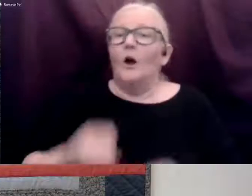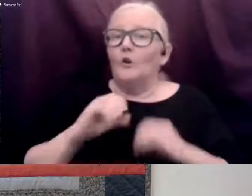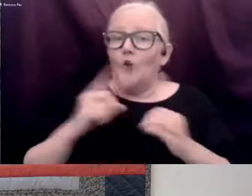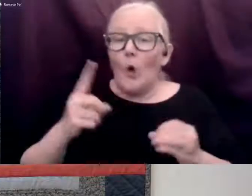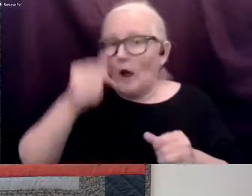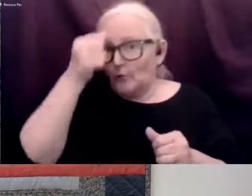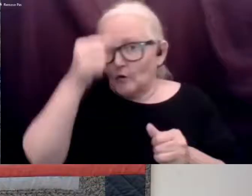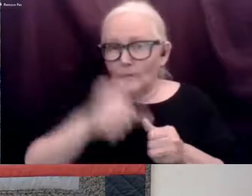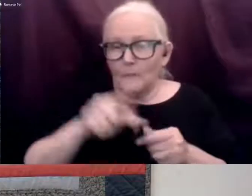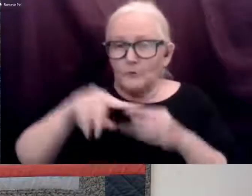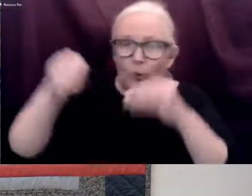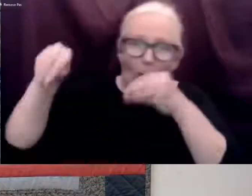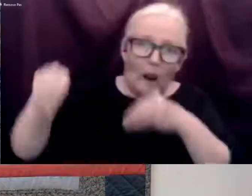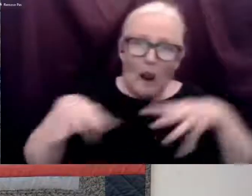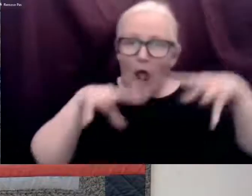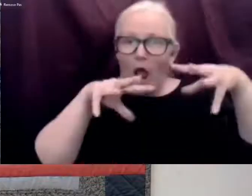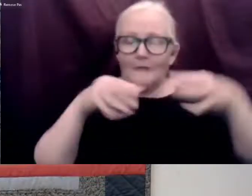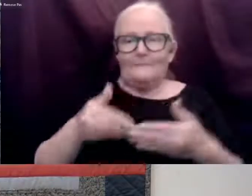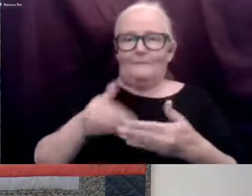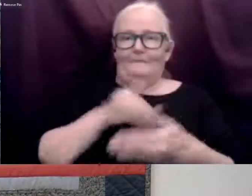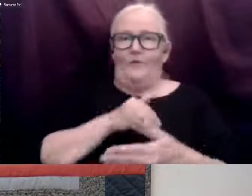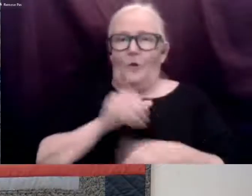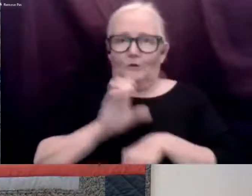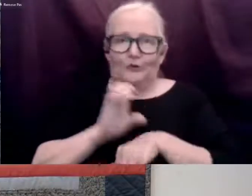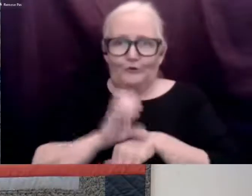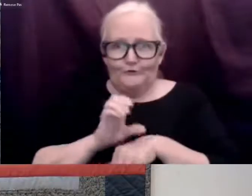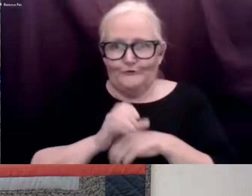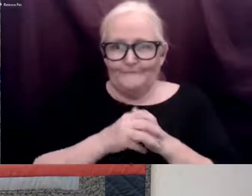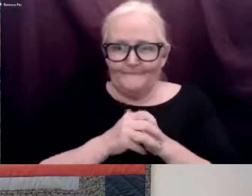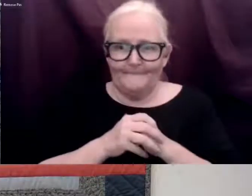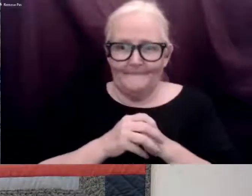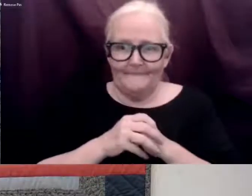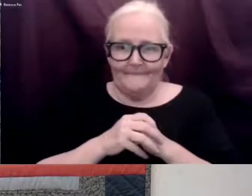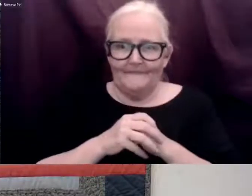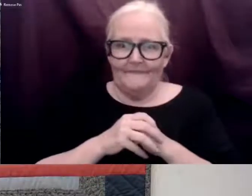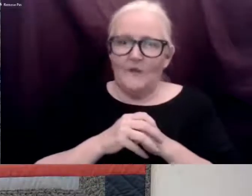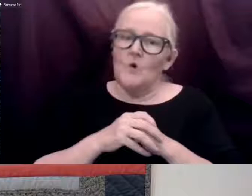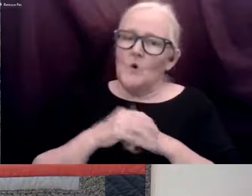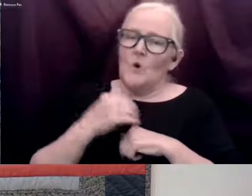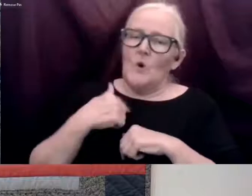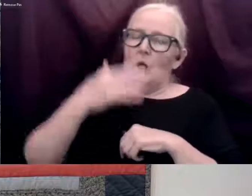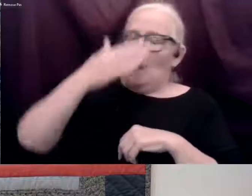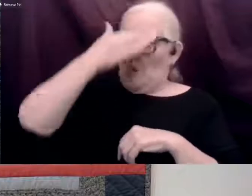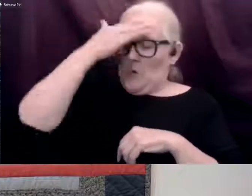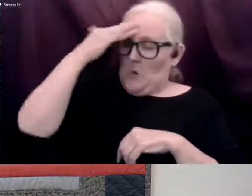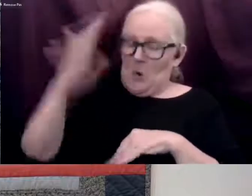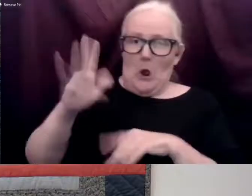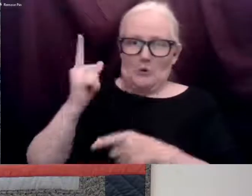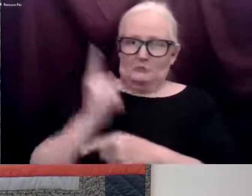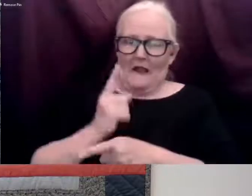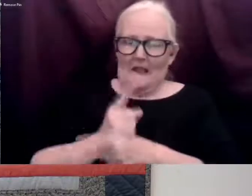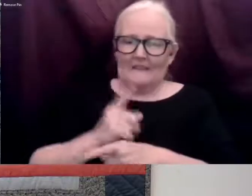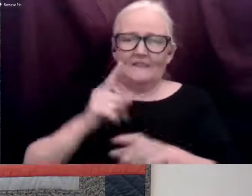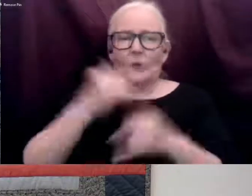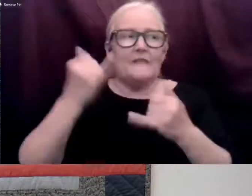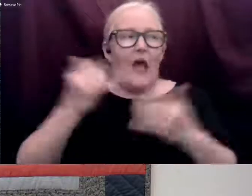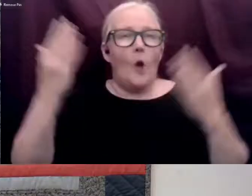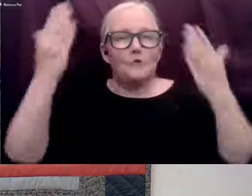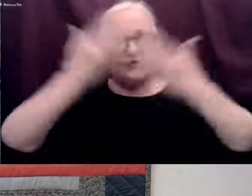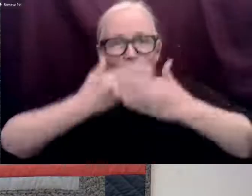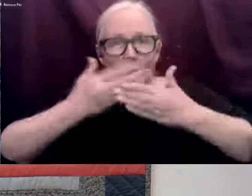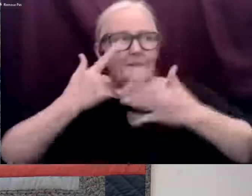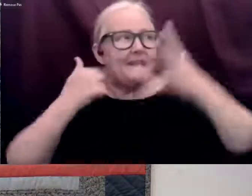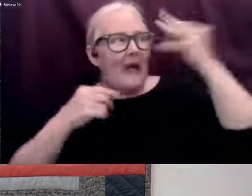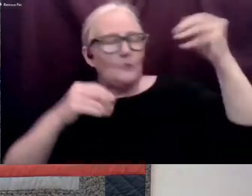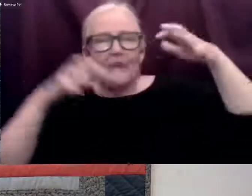service. We got it right. So it is dark because it is raining outside. The microphone is buzzing